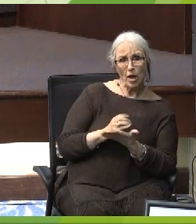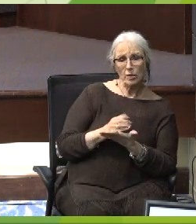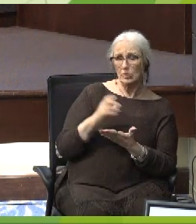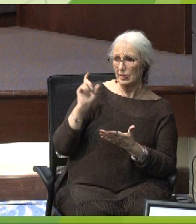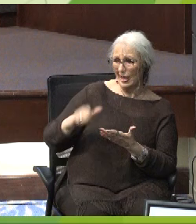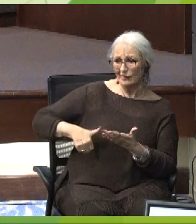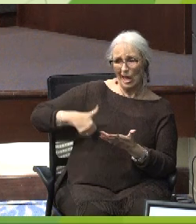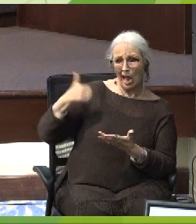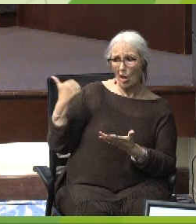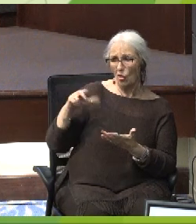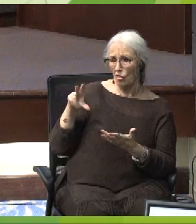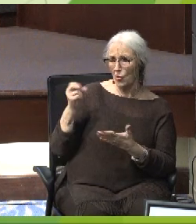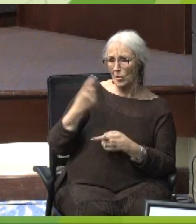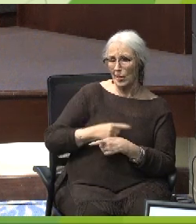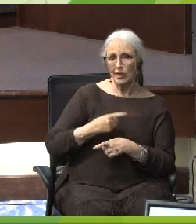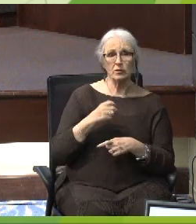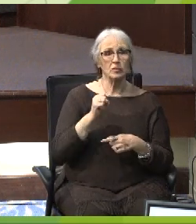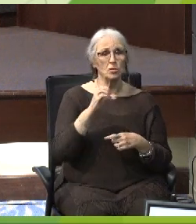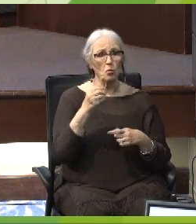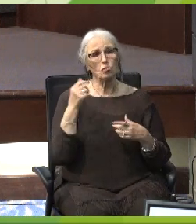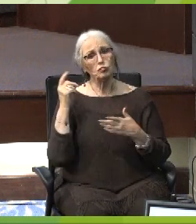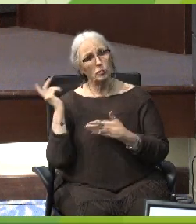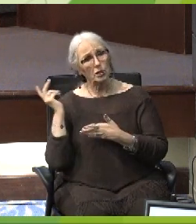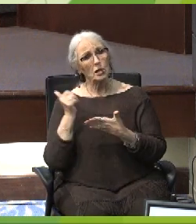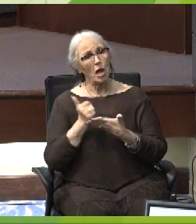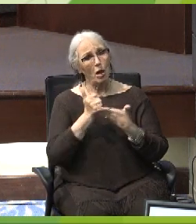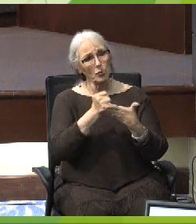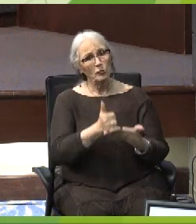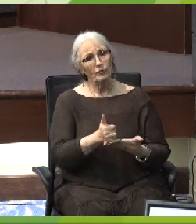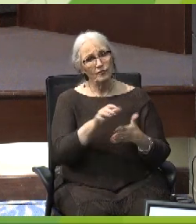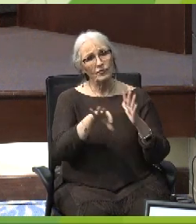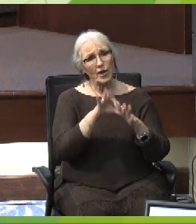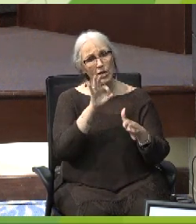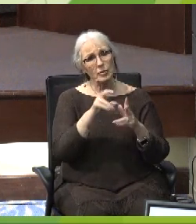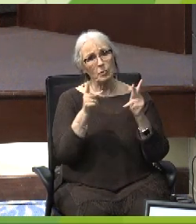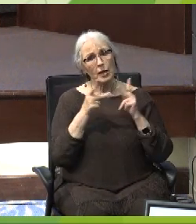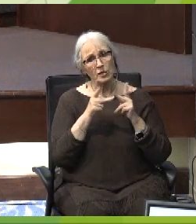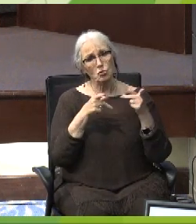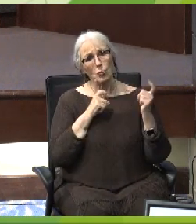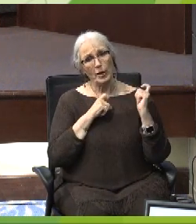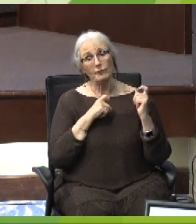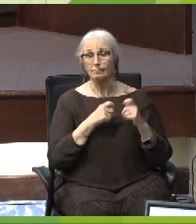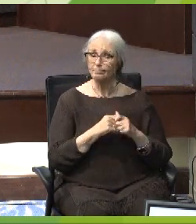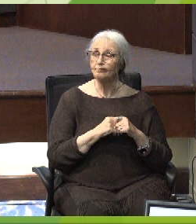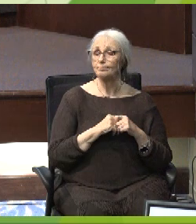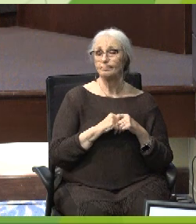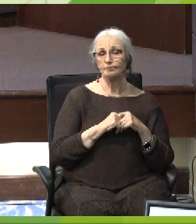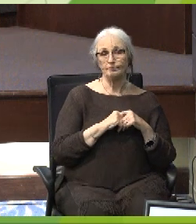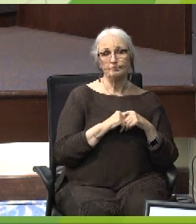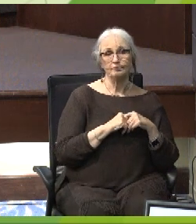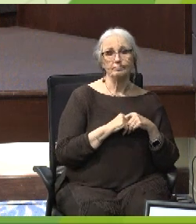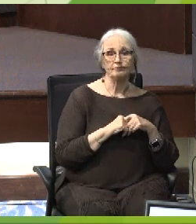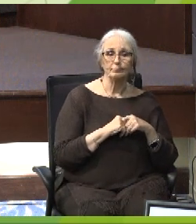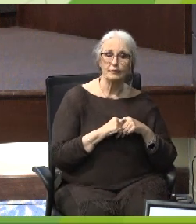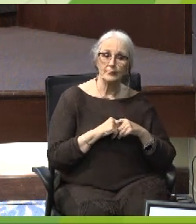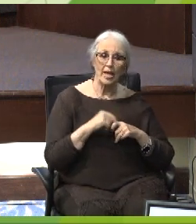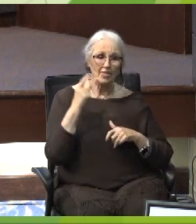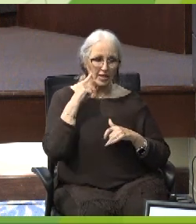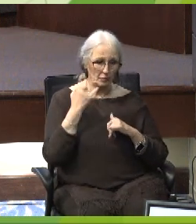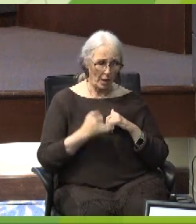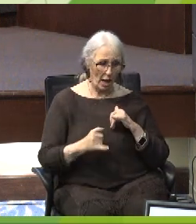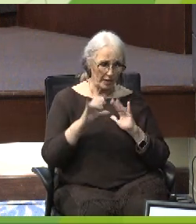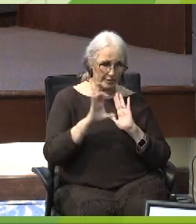A referral to a housing navigator can help them find a place quickly with all of that. And I believe that is my last